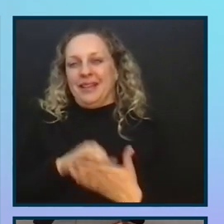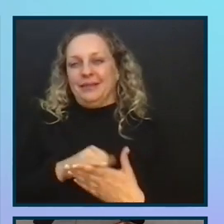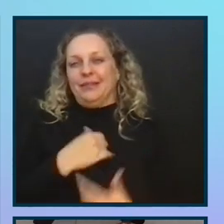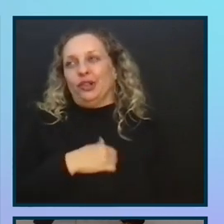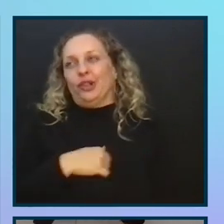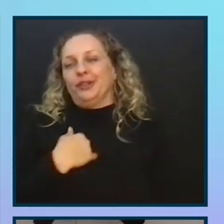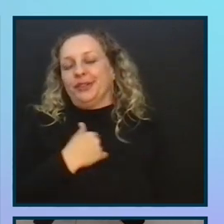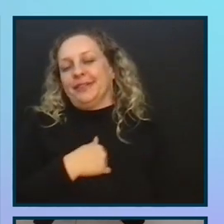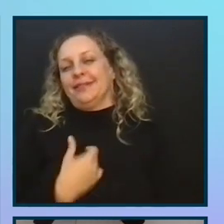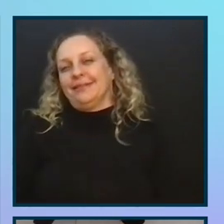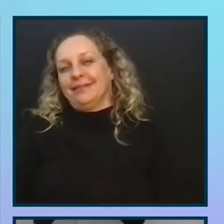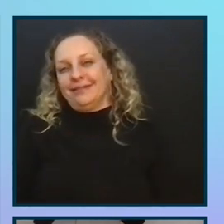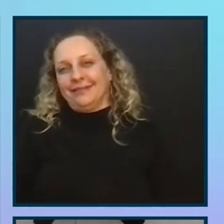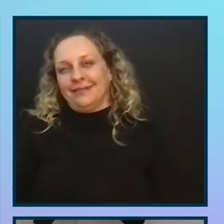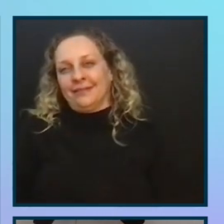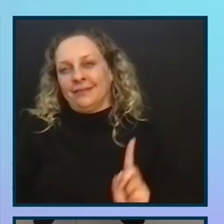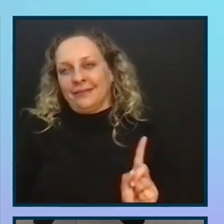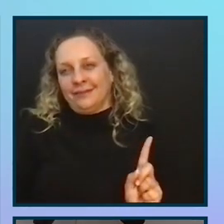unfortunately.